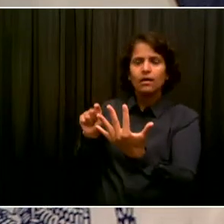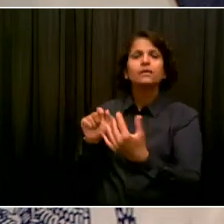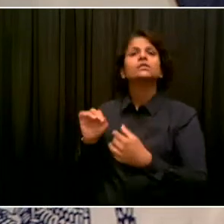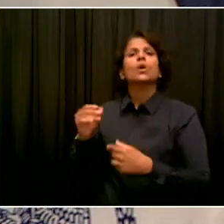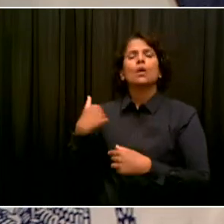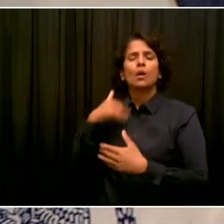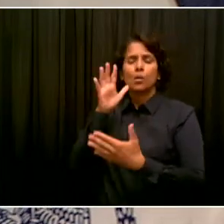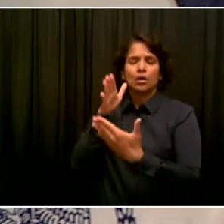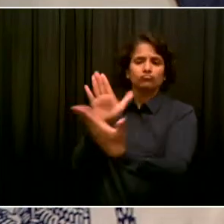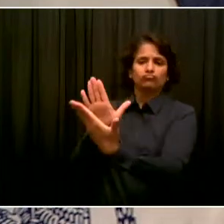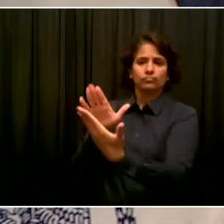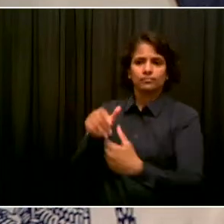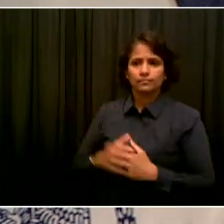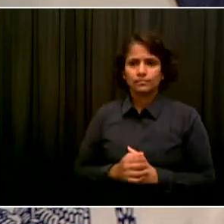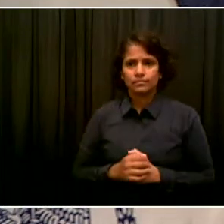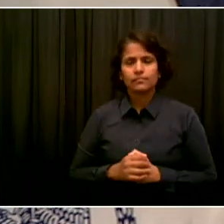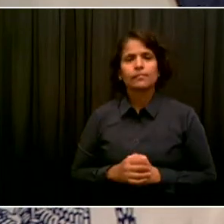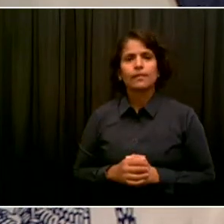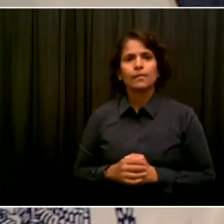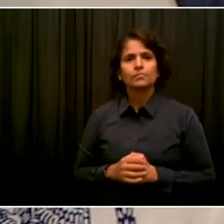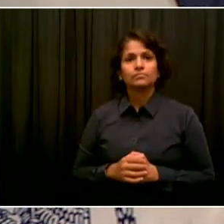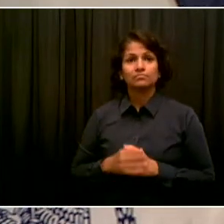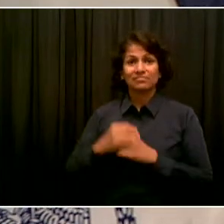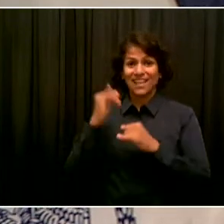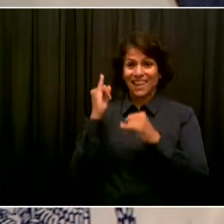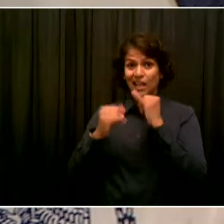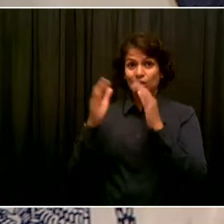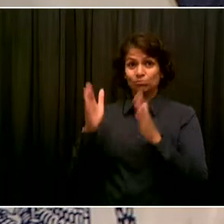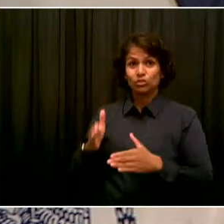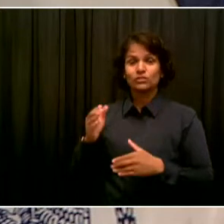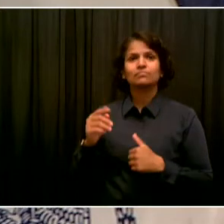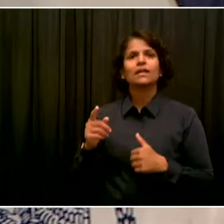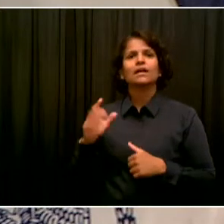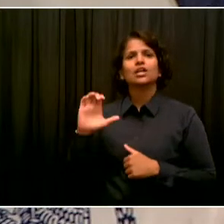Our last question for today goes to Christina from Chalkbeat.